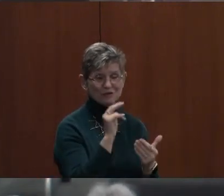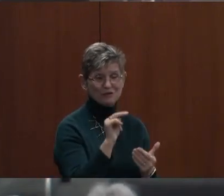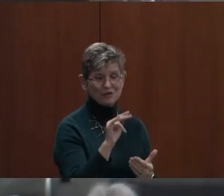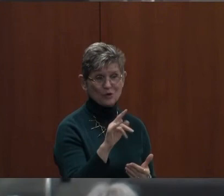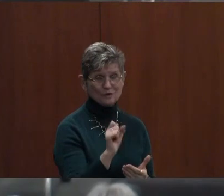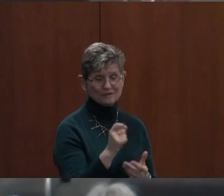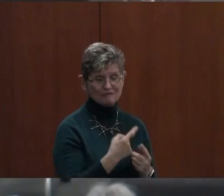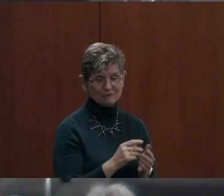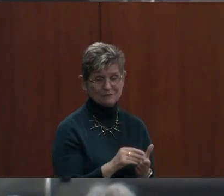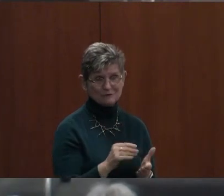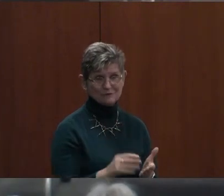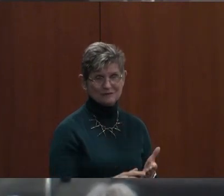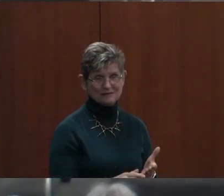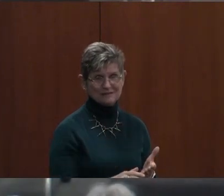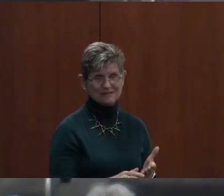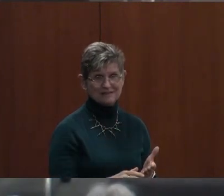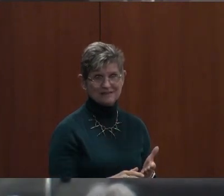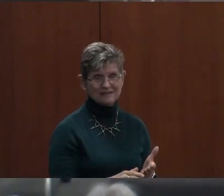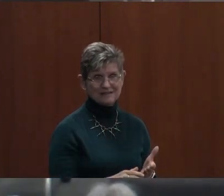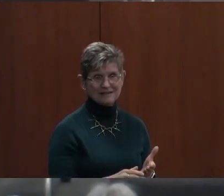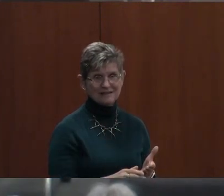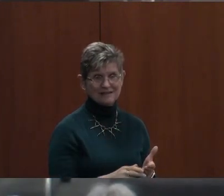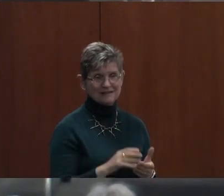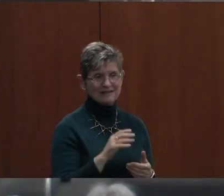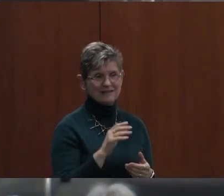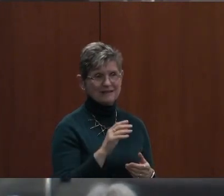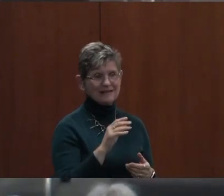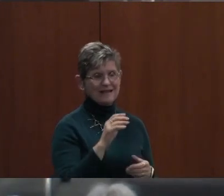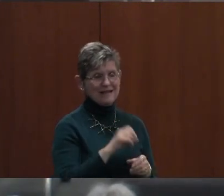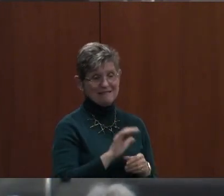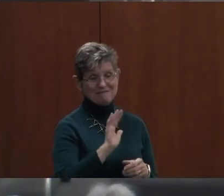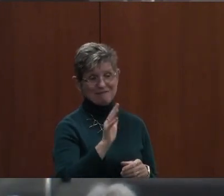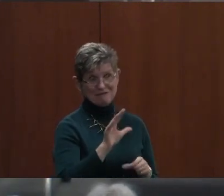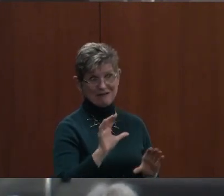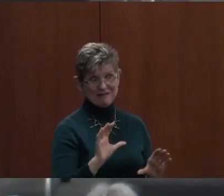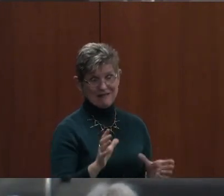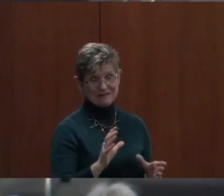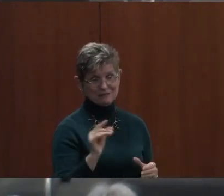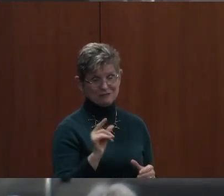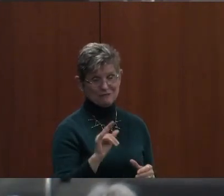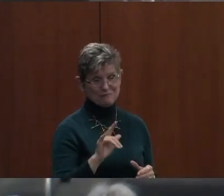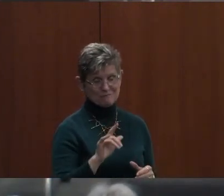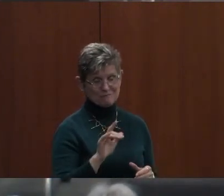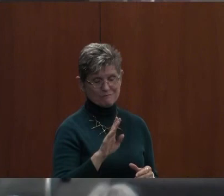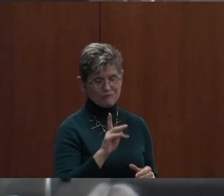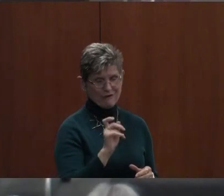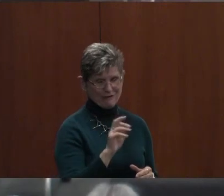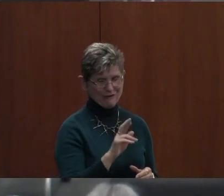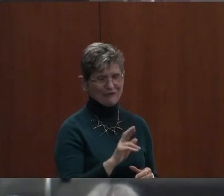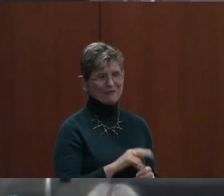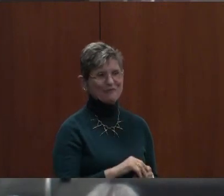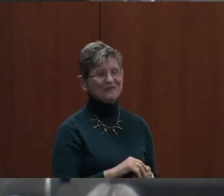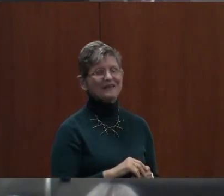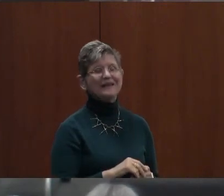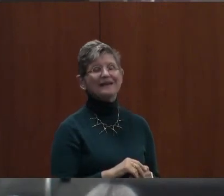in Mrs. Haley Barnhart's 5th grade class at Greenbrier. And